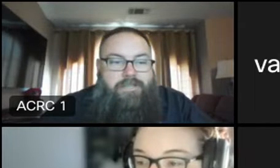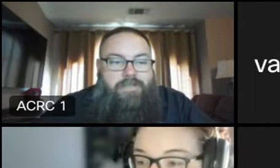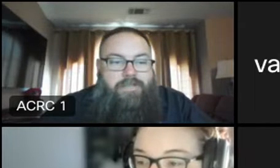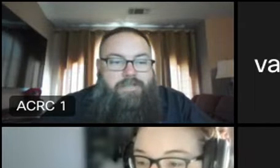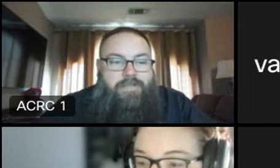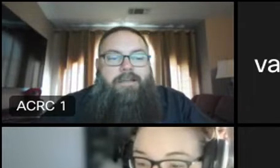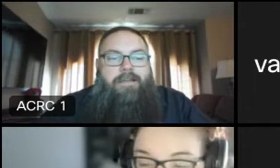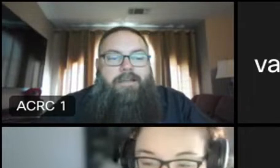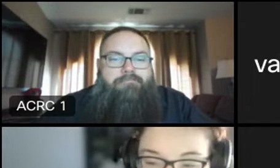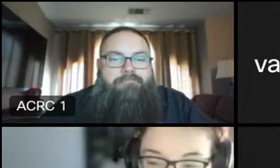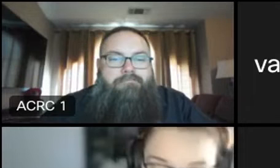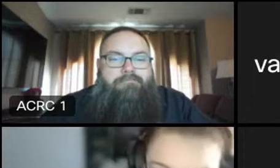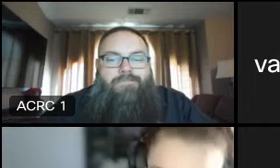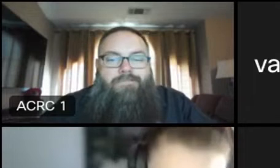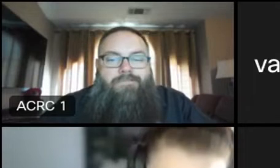related to that.